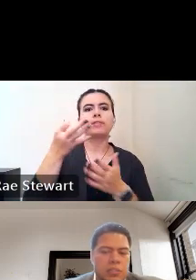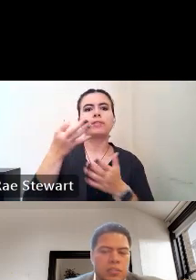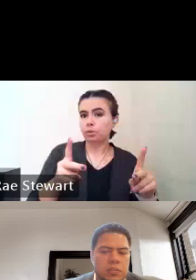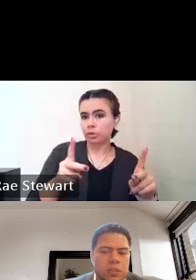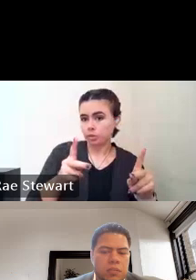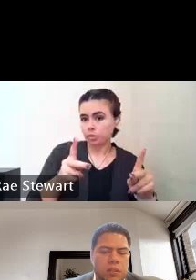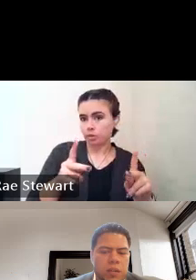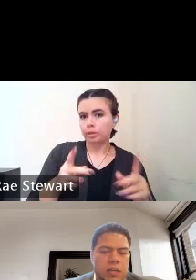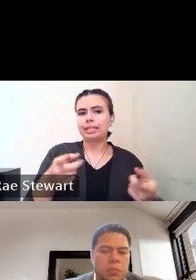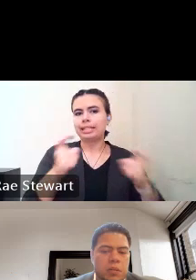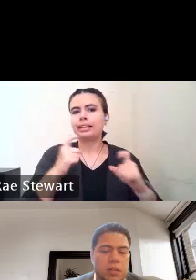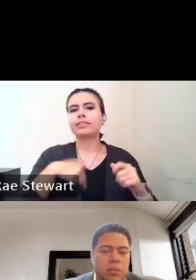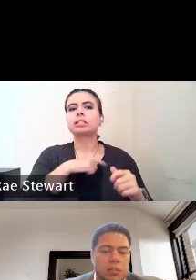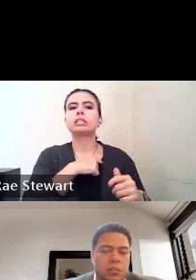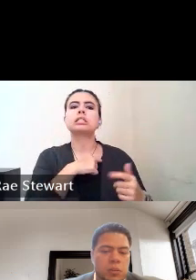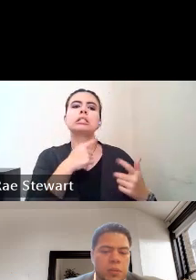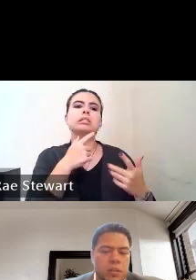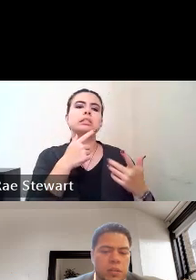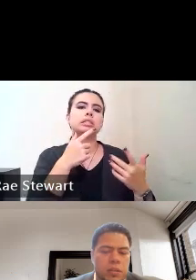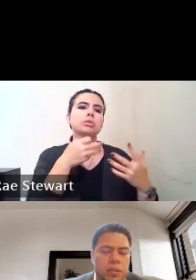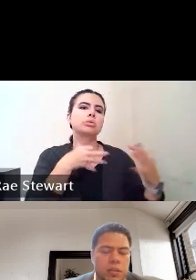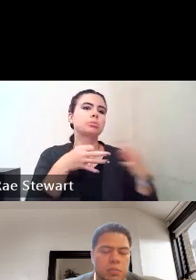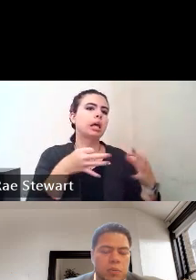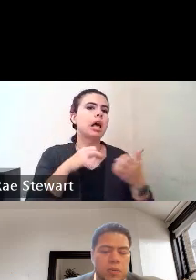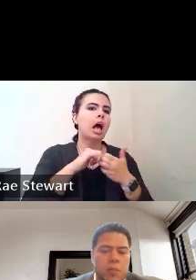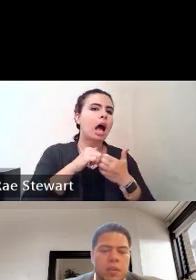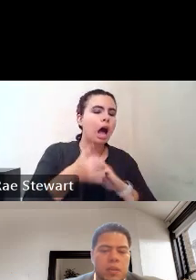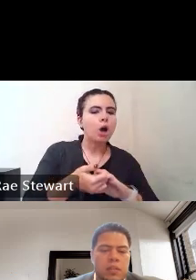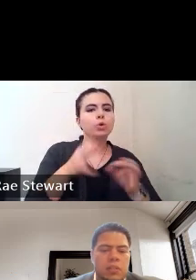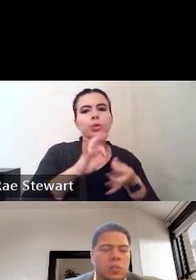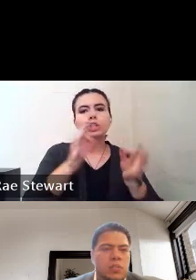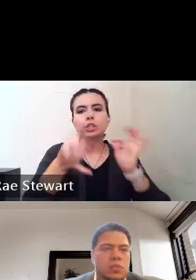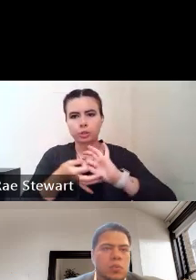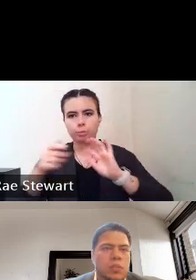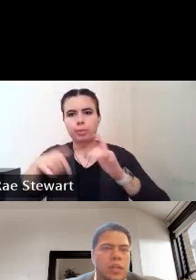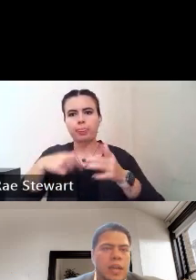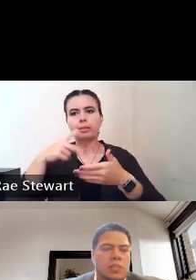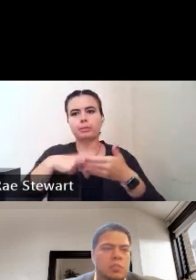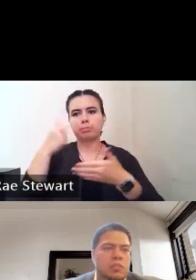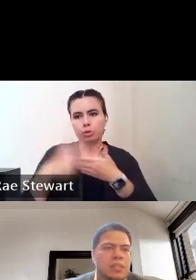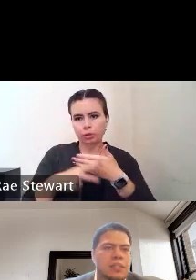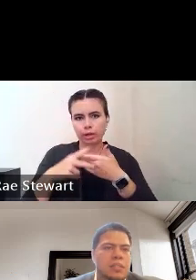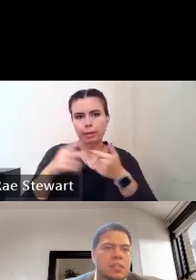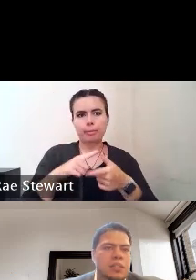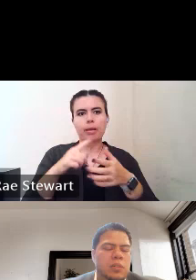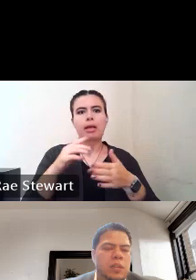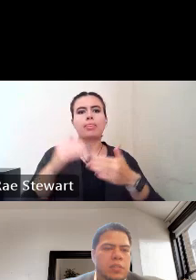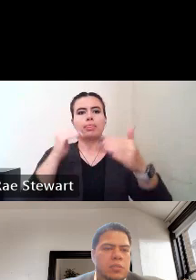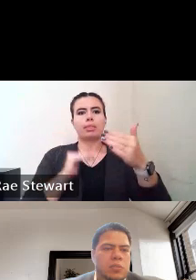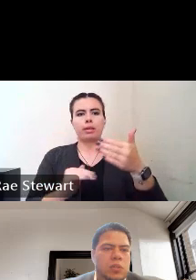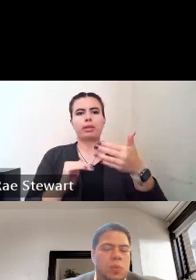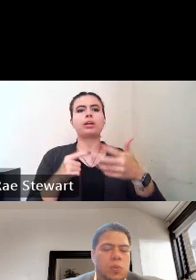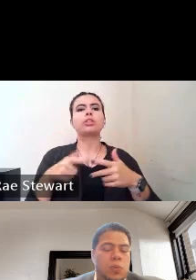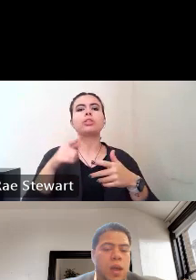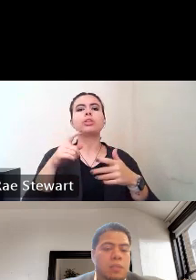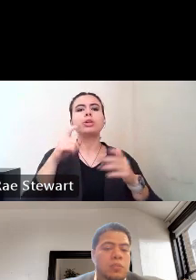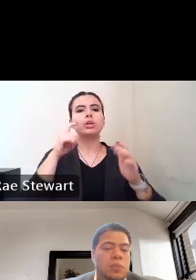and the intentions of how to interpret the program, and then the notice of award that actually provides, here's what